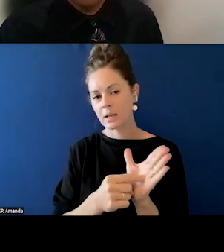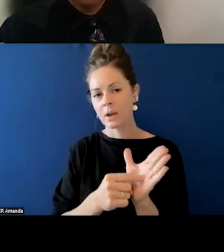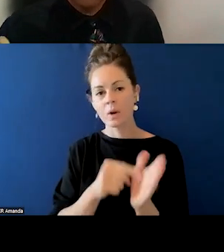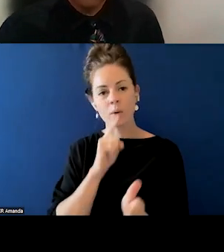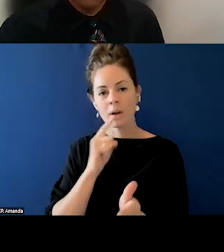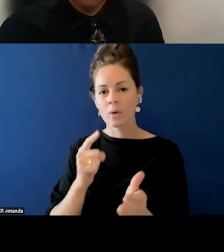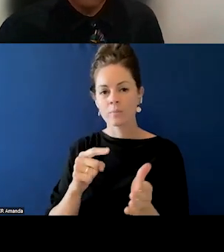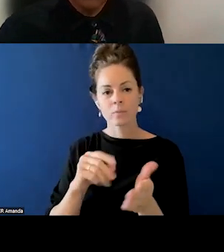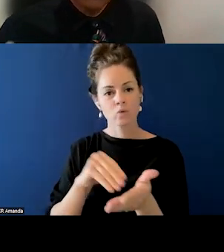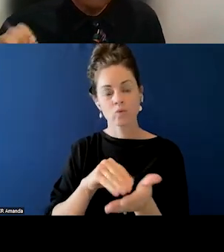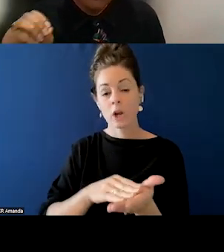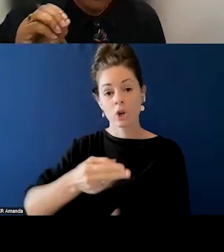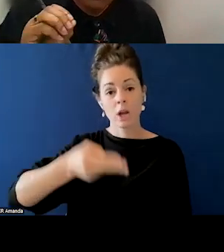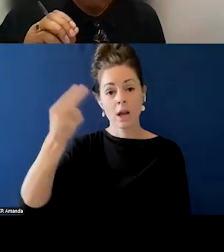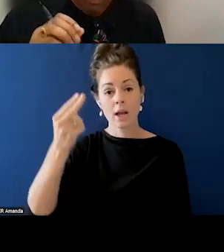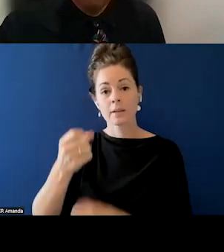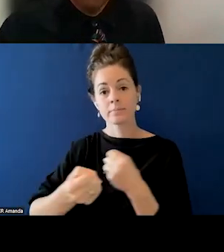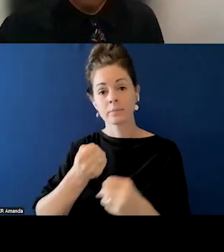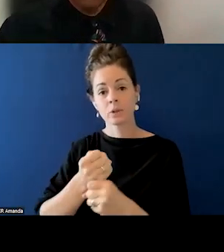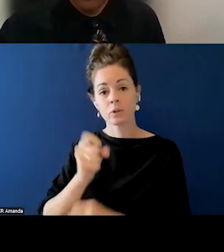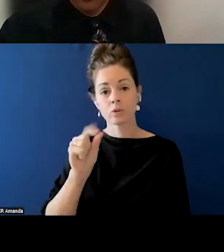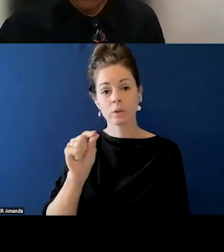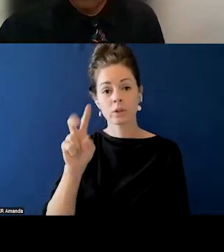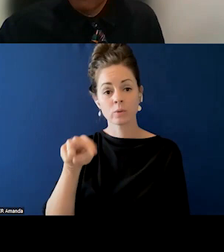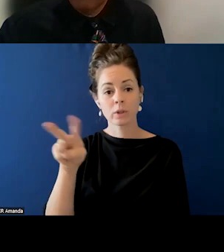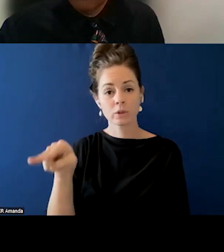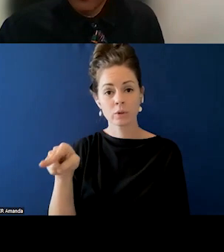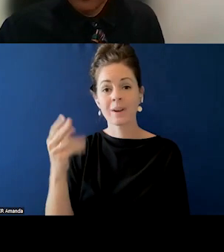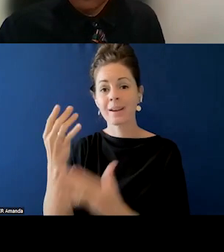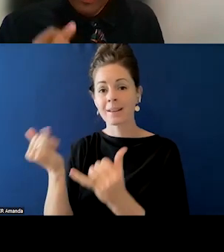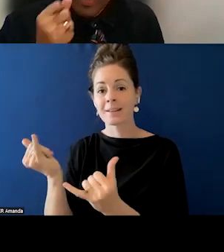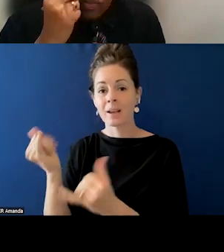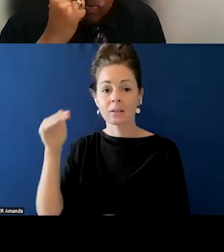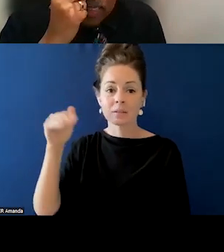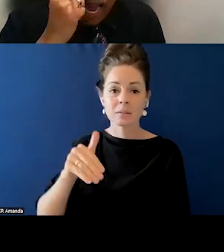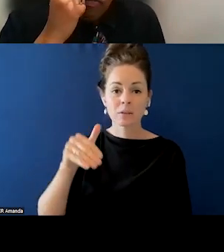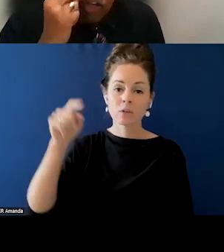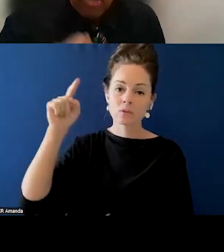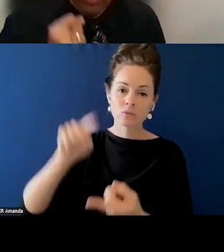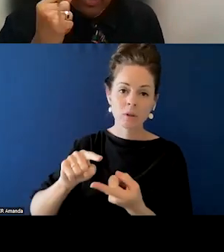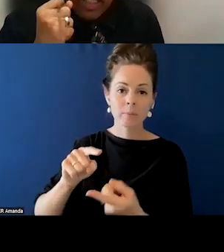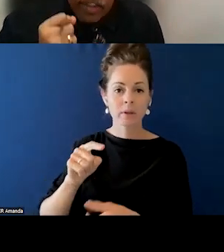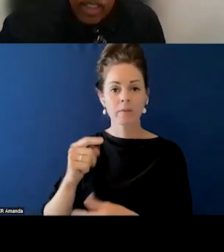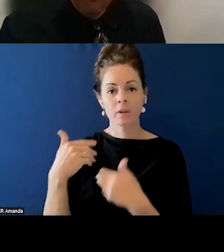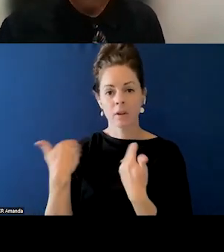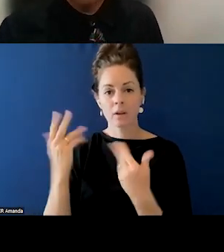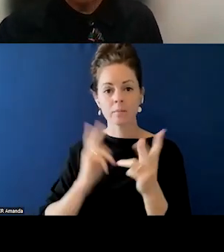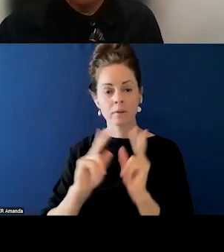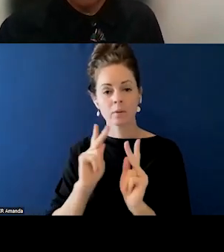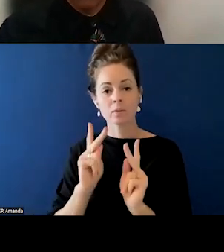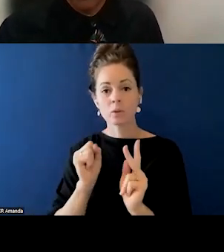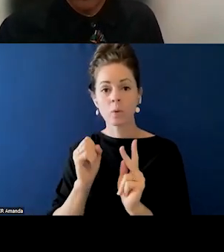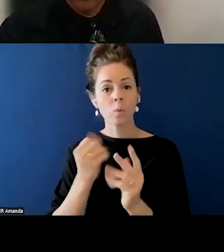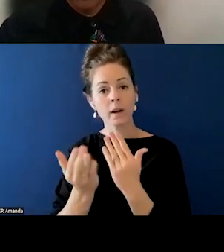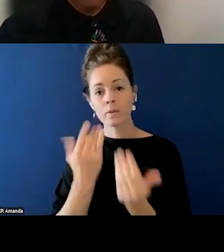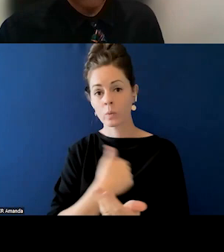in 2022, they're seeing a drop amongst young people. So this is really our vigil to say, let's keep what we're